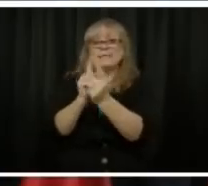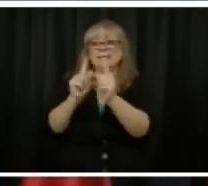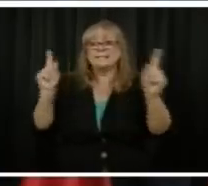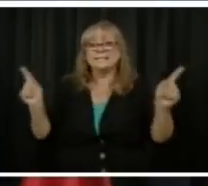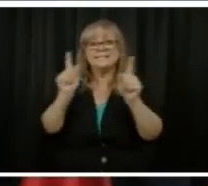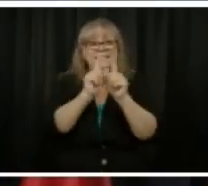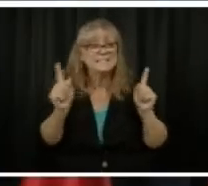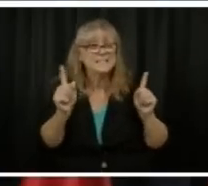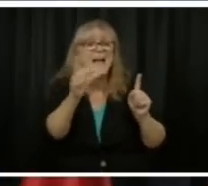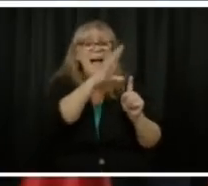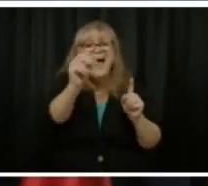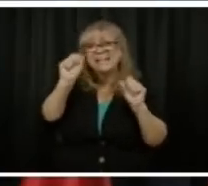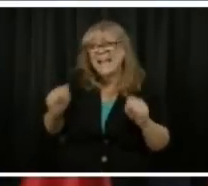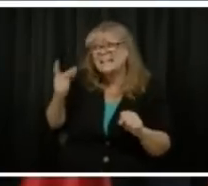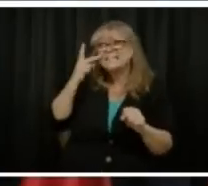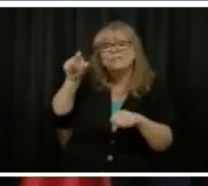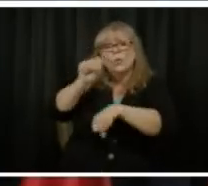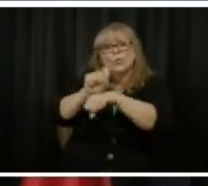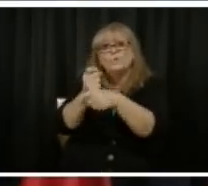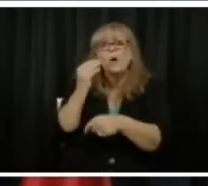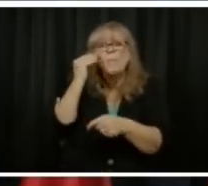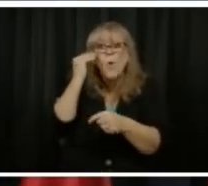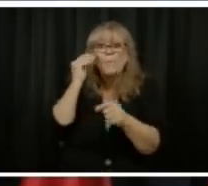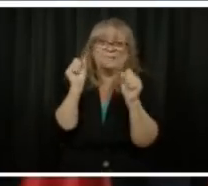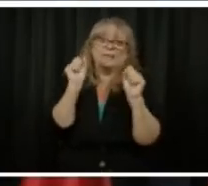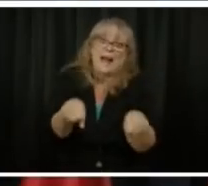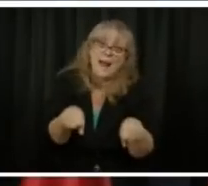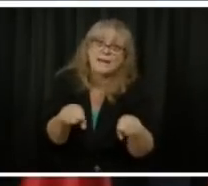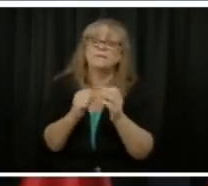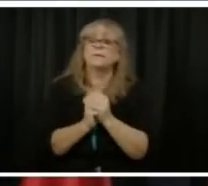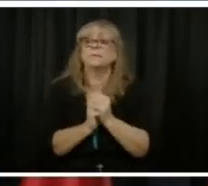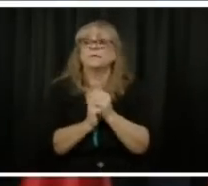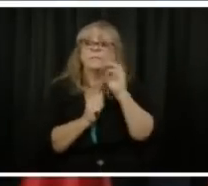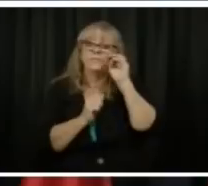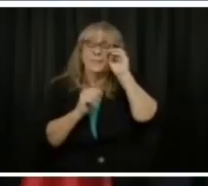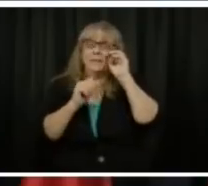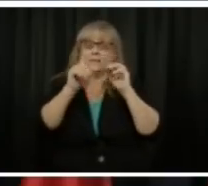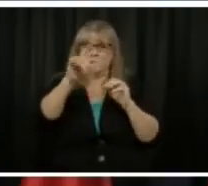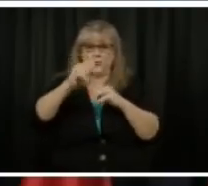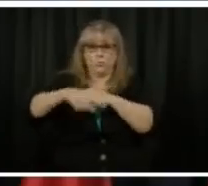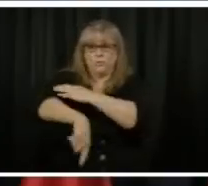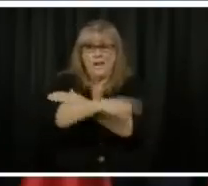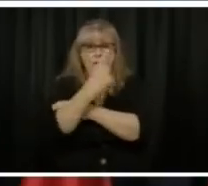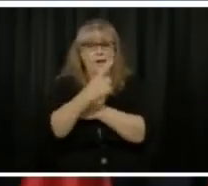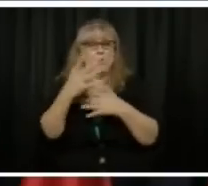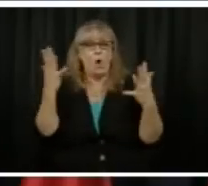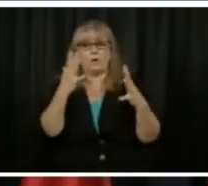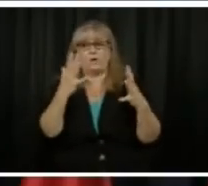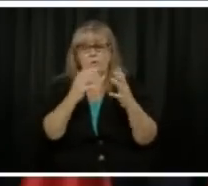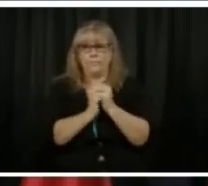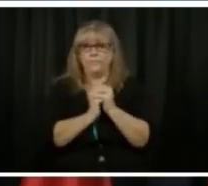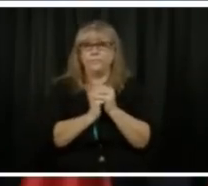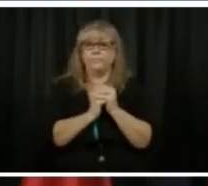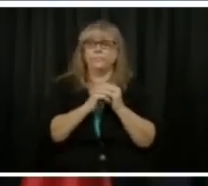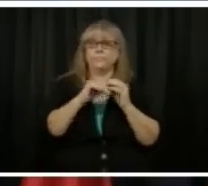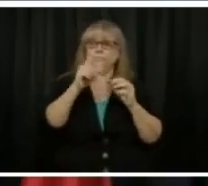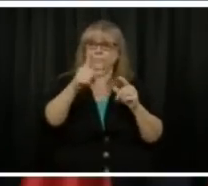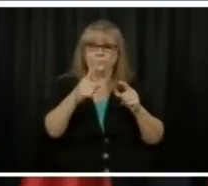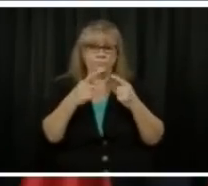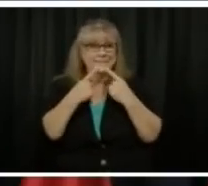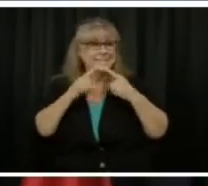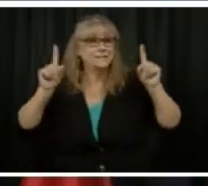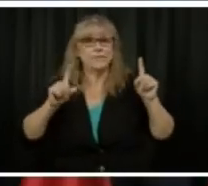home. We are at a critical juncture, and continued success will take all of us.